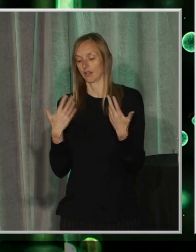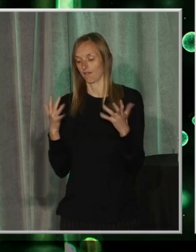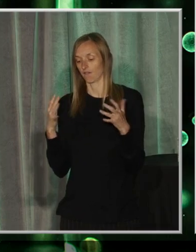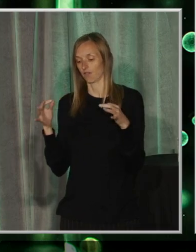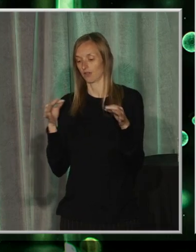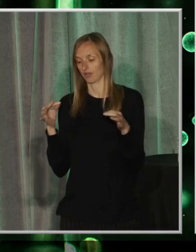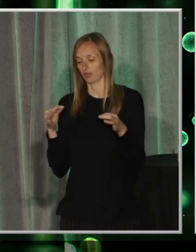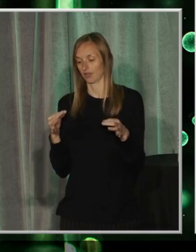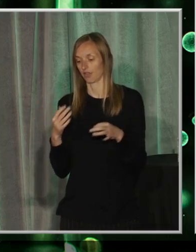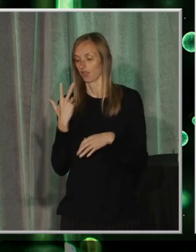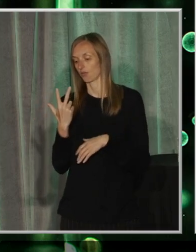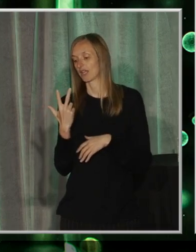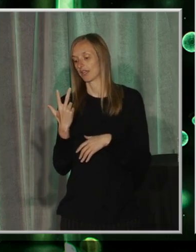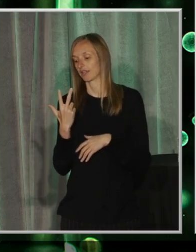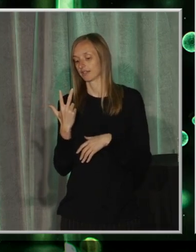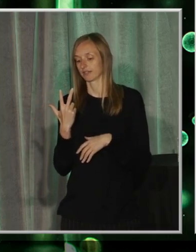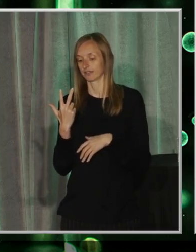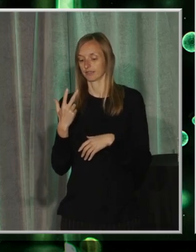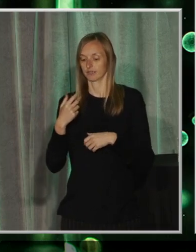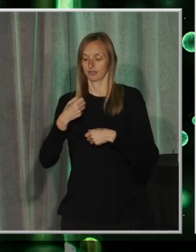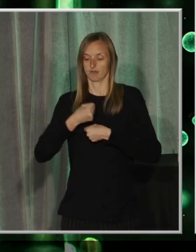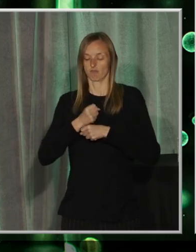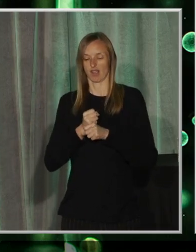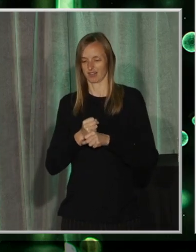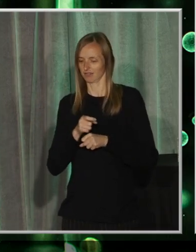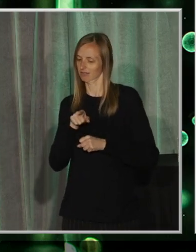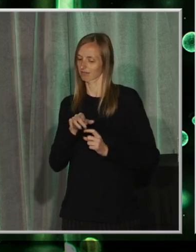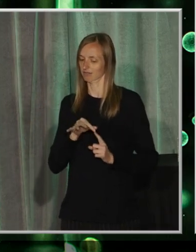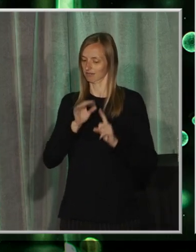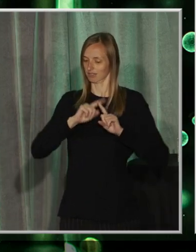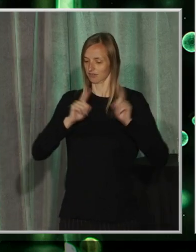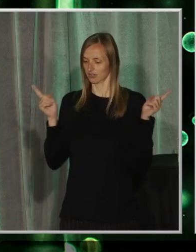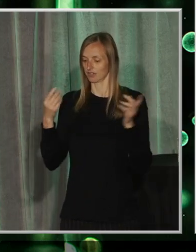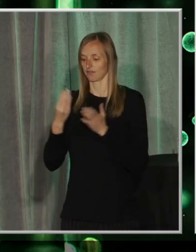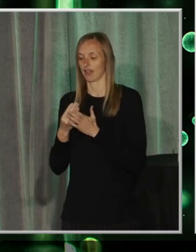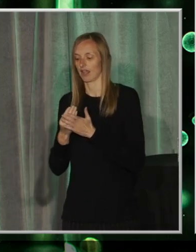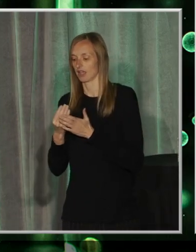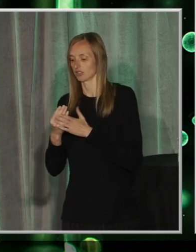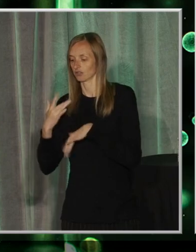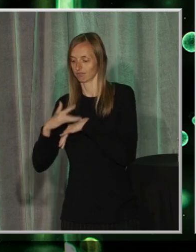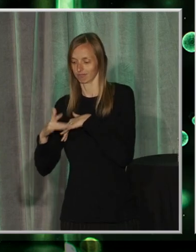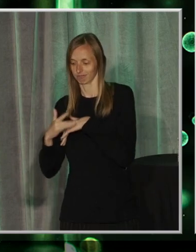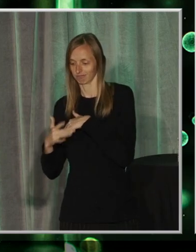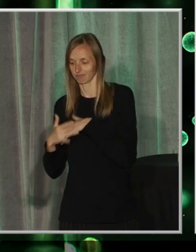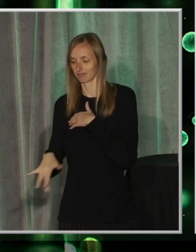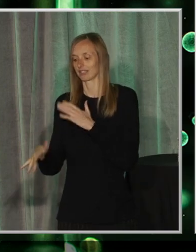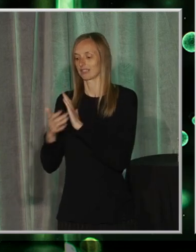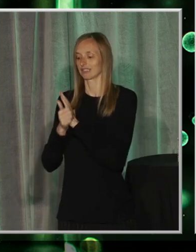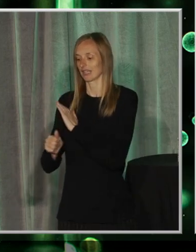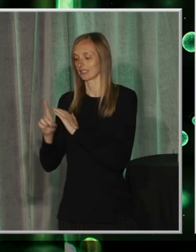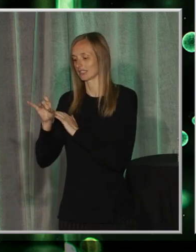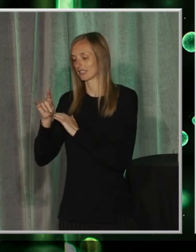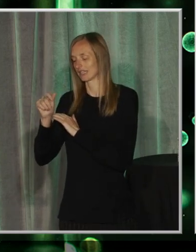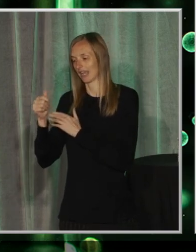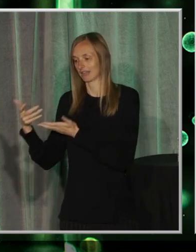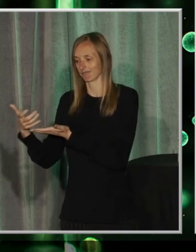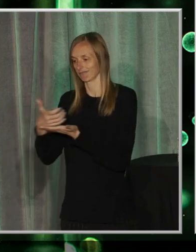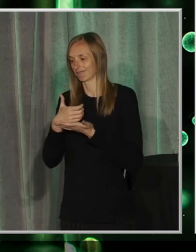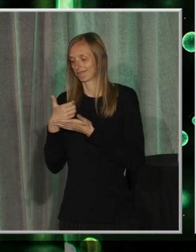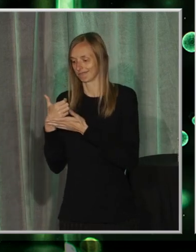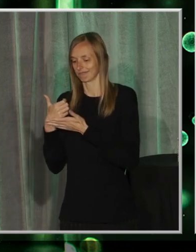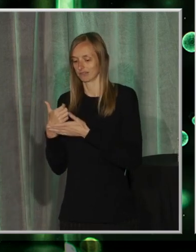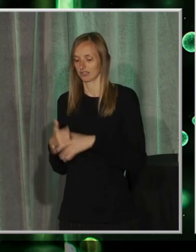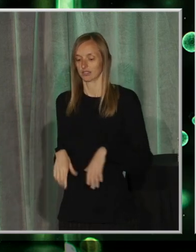these main three, product differentiation, financial resources, and skills and data acquisition. When it comes to